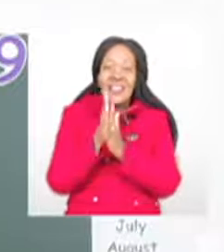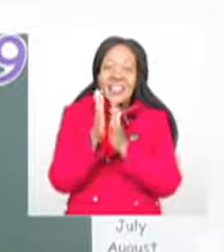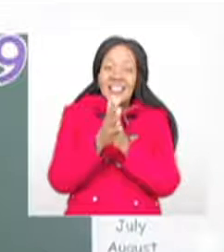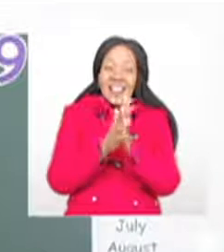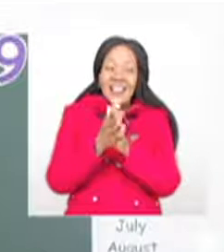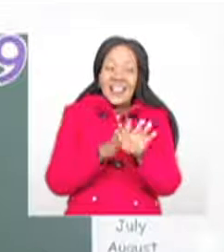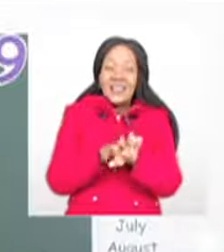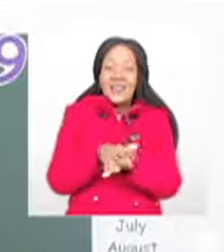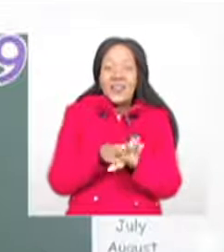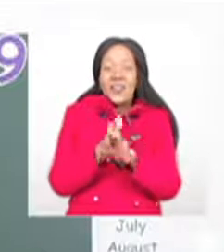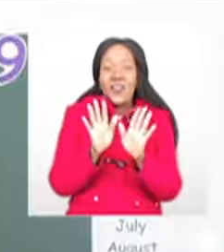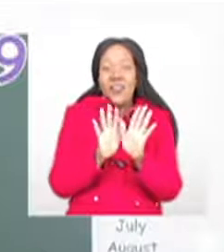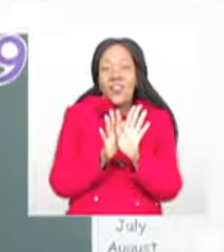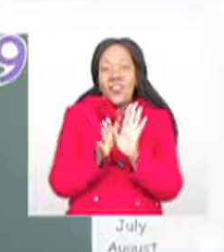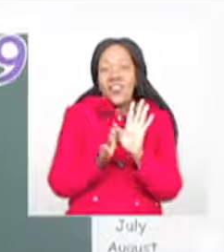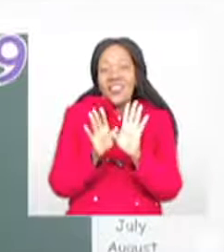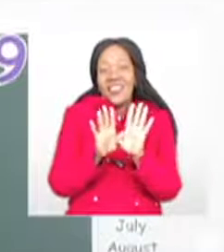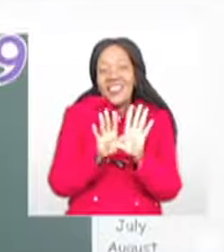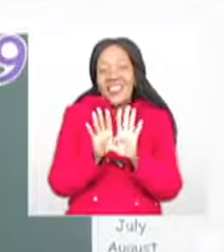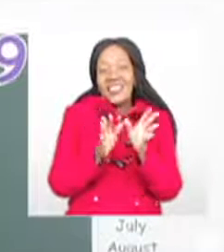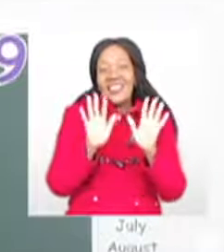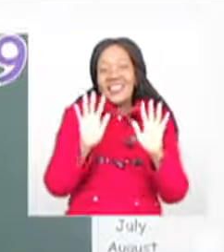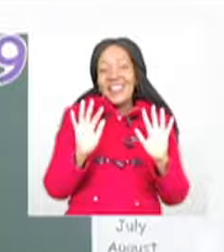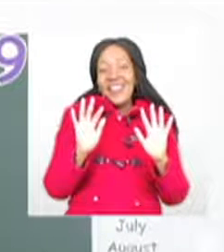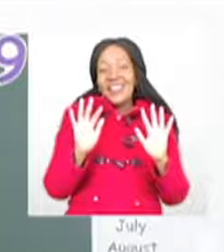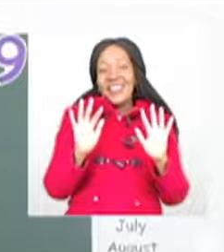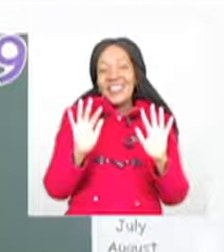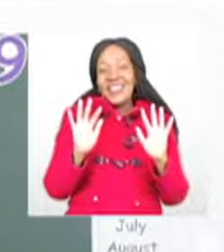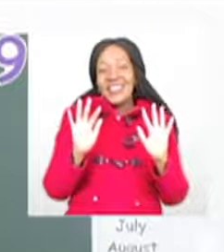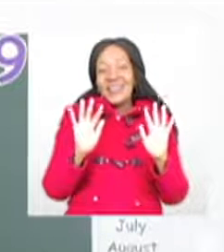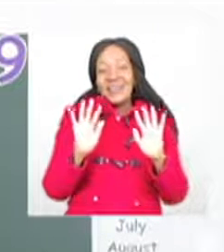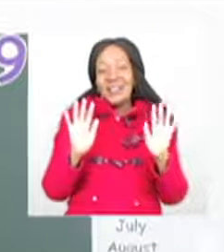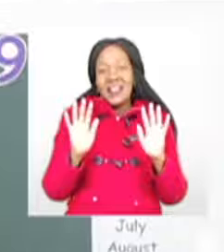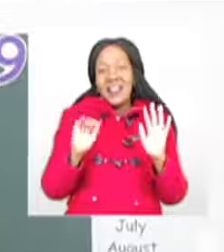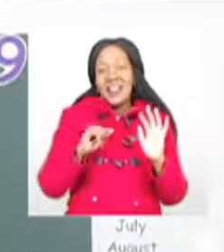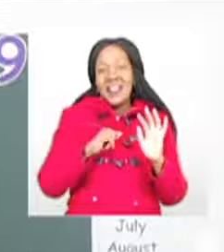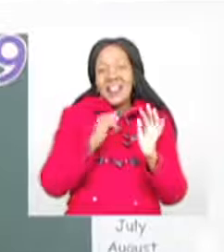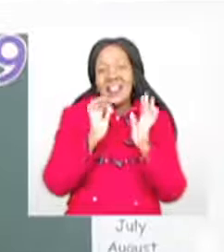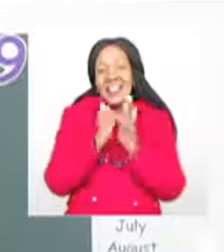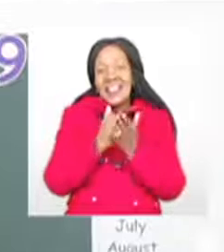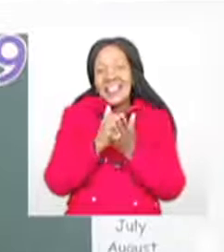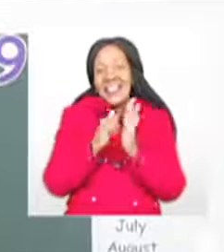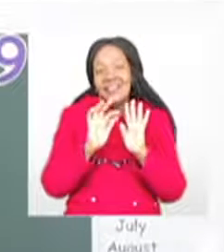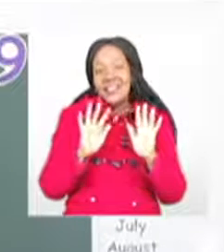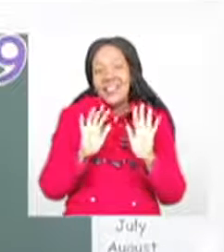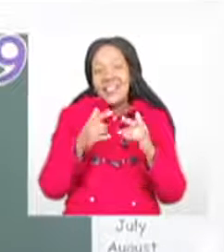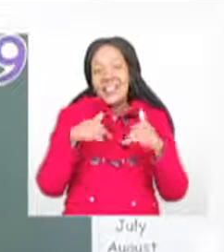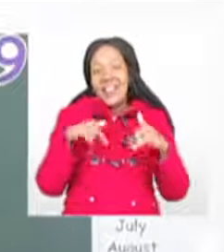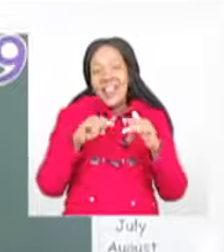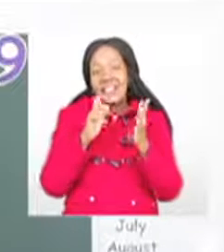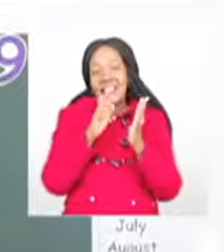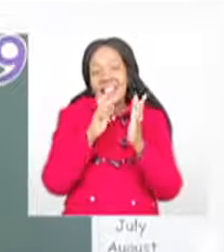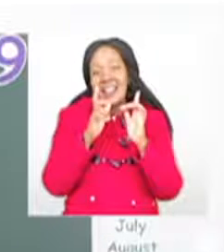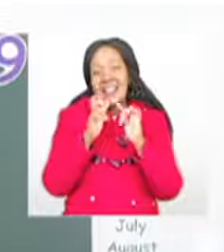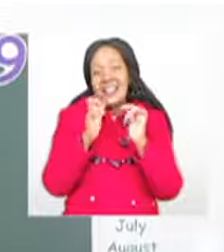back, inside and forth. Now your hands and mine are clean. We have